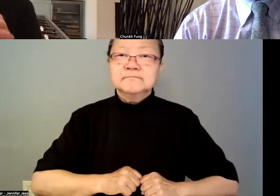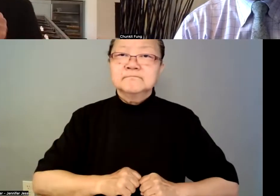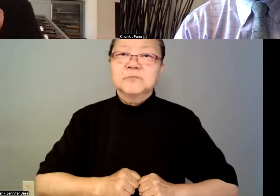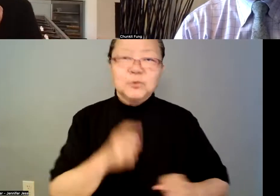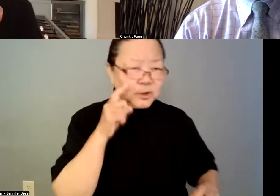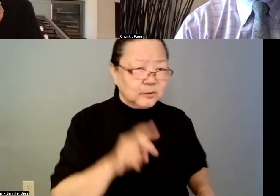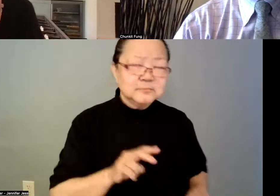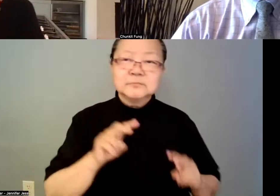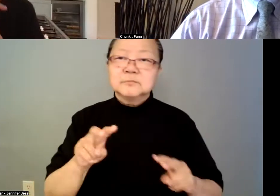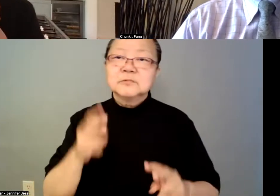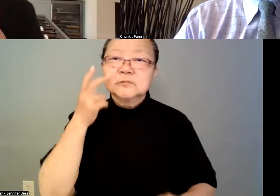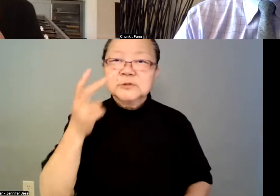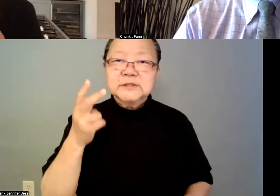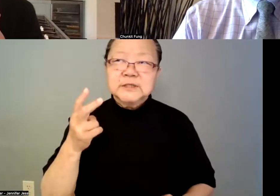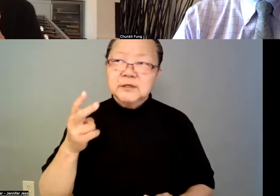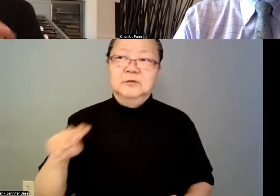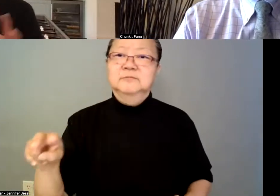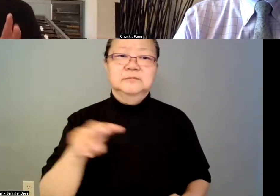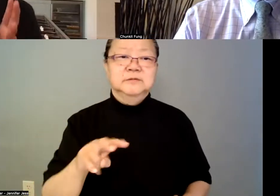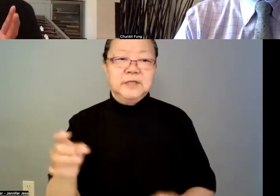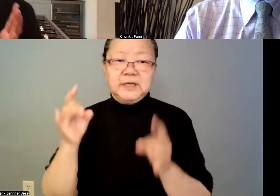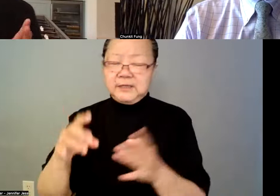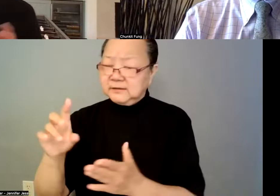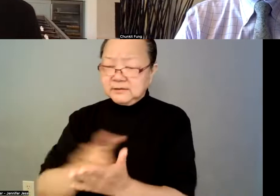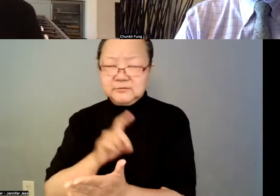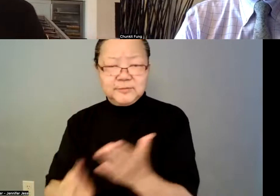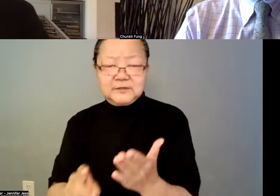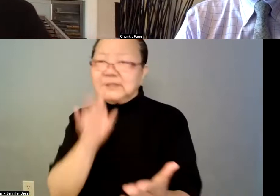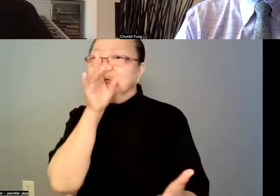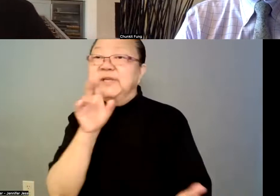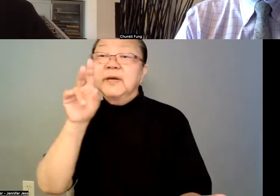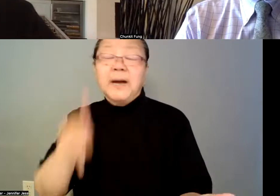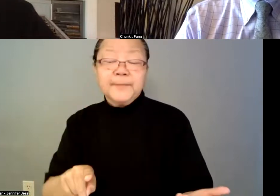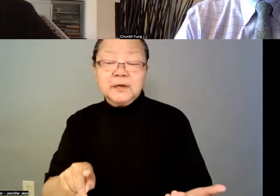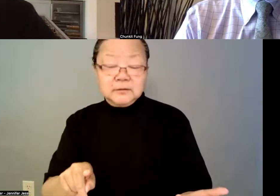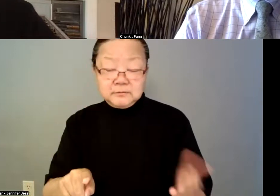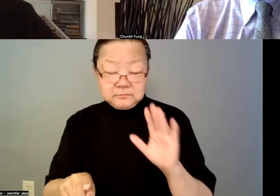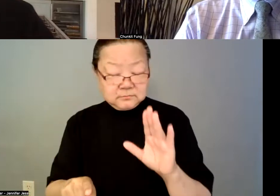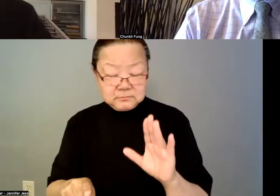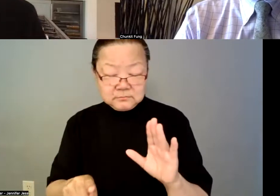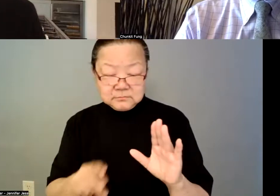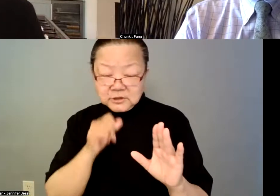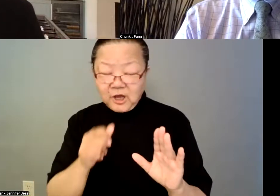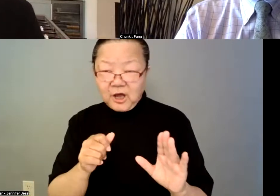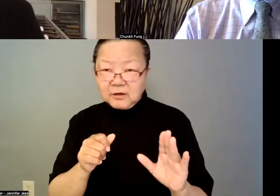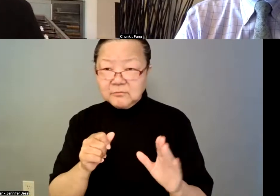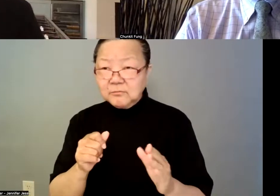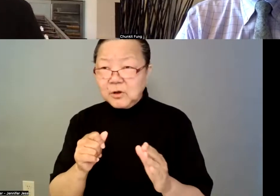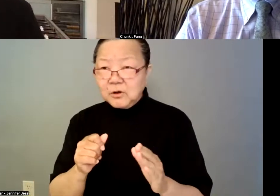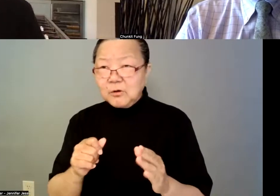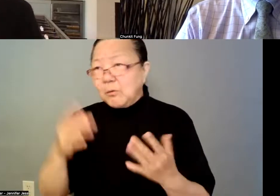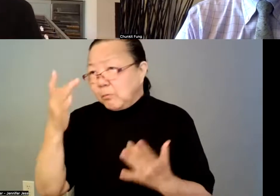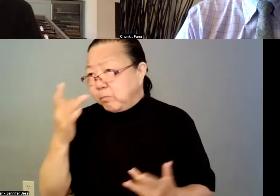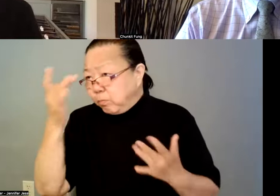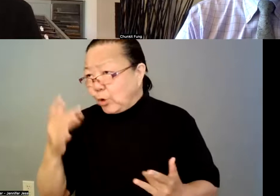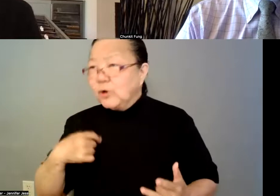see the hate and the discrimination and actually speak up, not for us, but with us, that is very